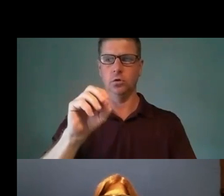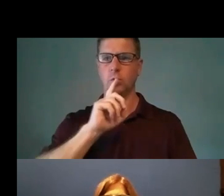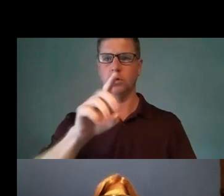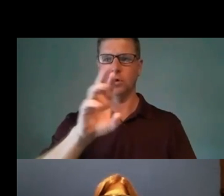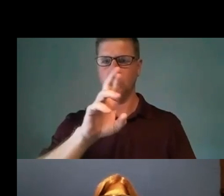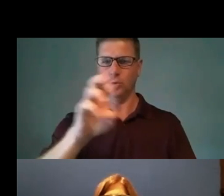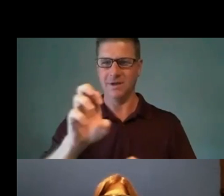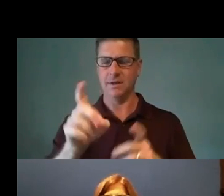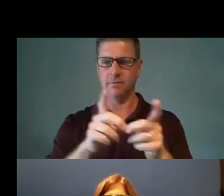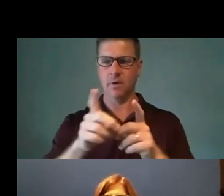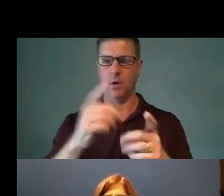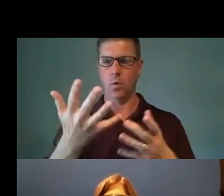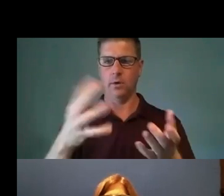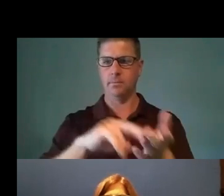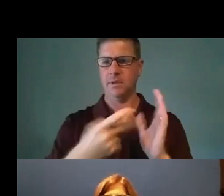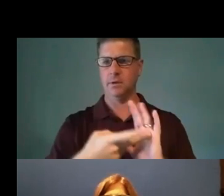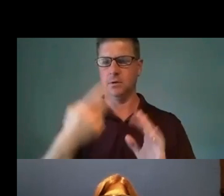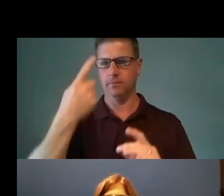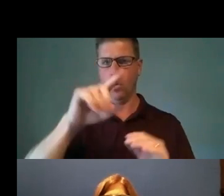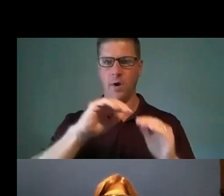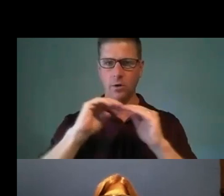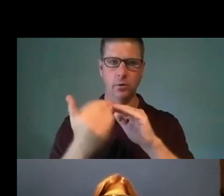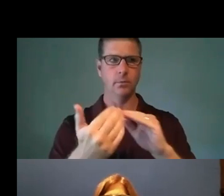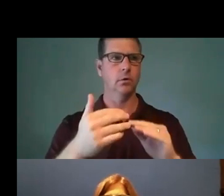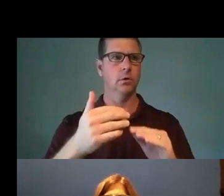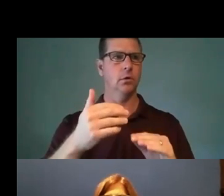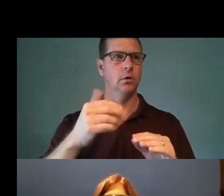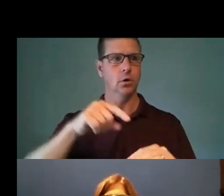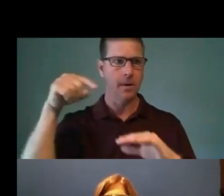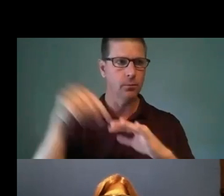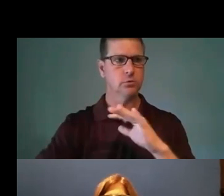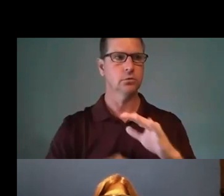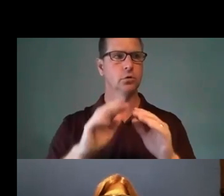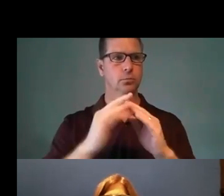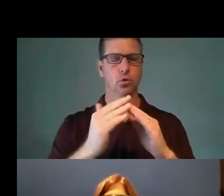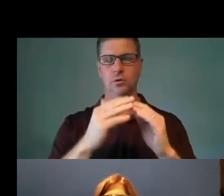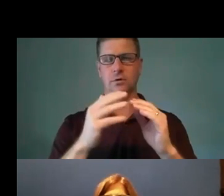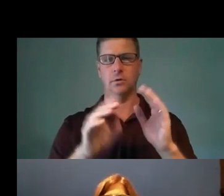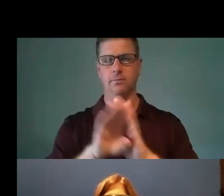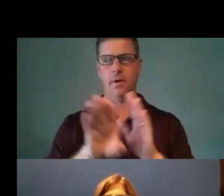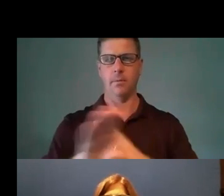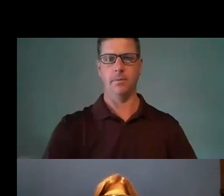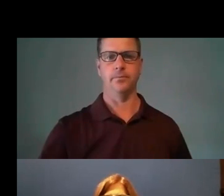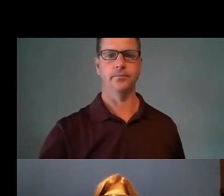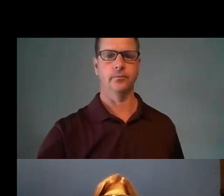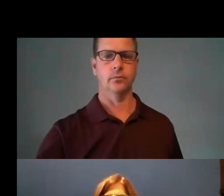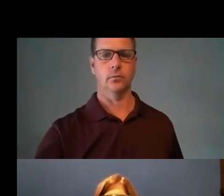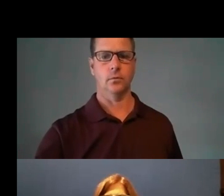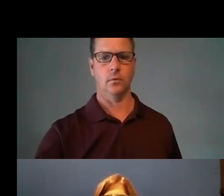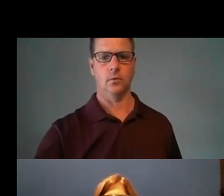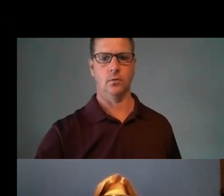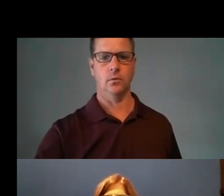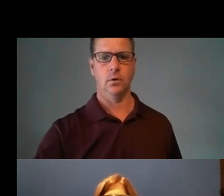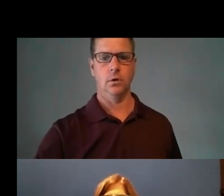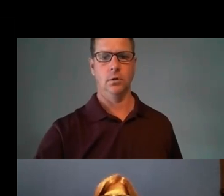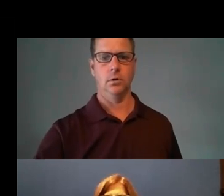what it means to bring about equitable, comprehensive community development. I also want to echo those